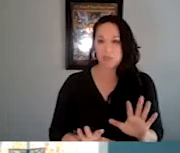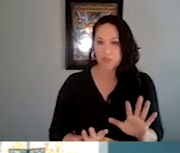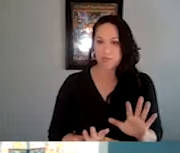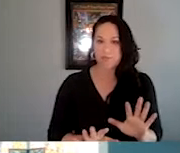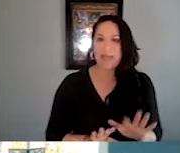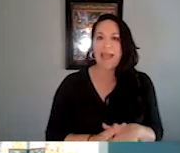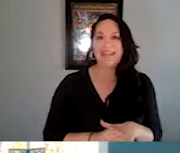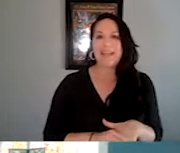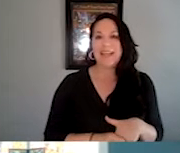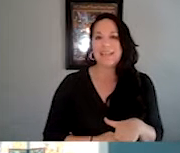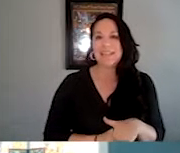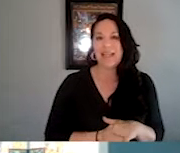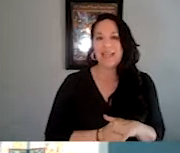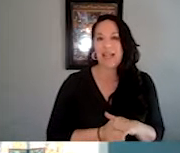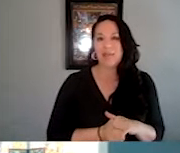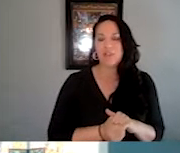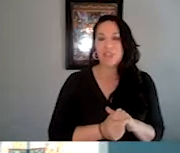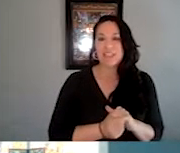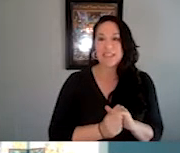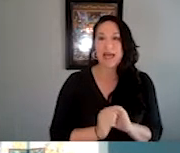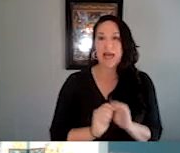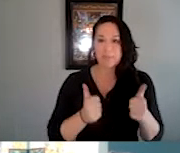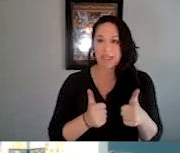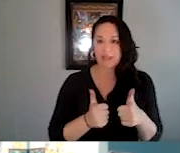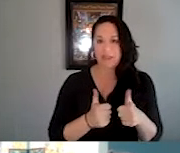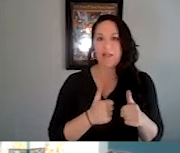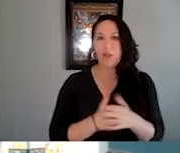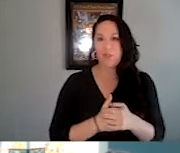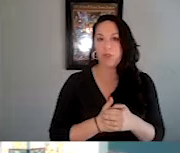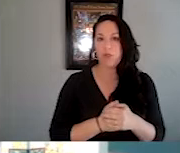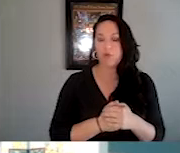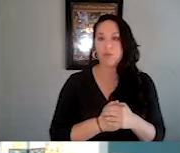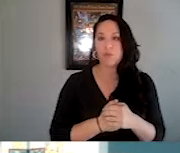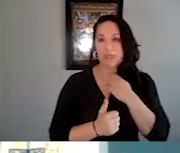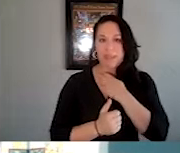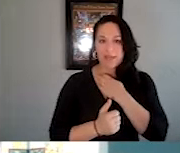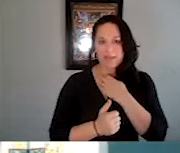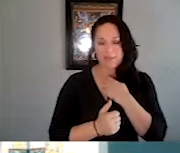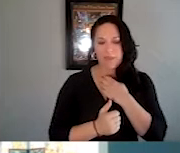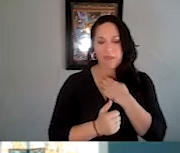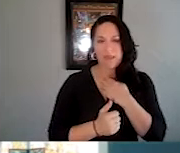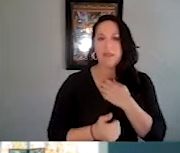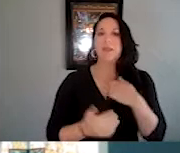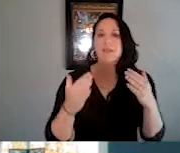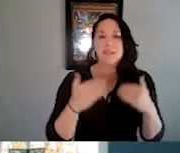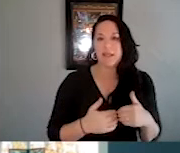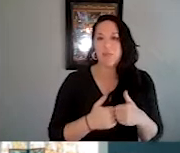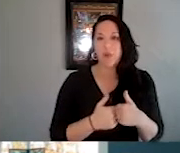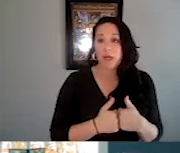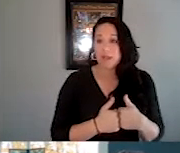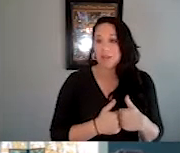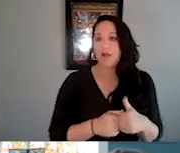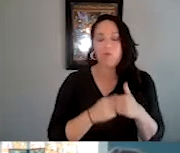more mainstream. And then in 1999, we started to see that uptick in opioid overdose related deaths.